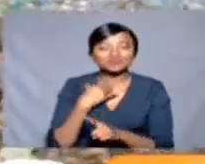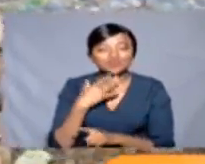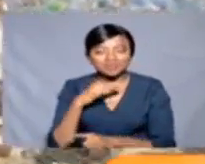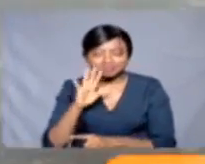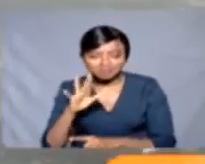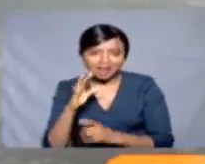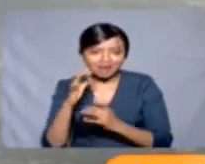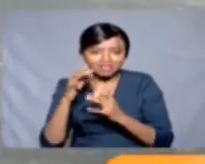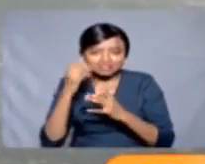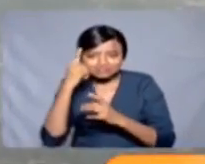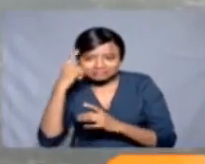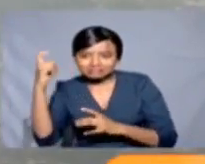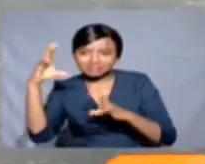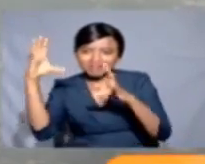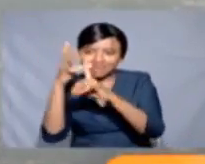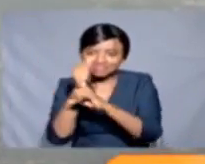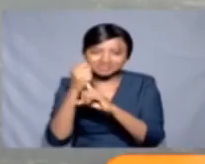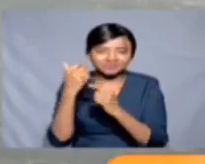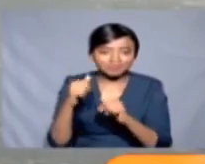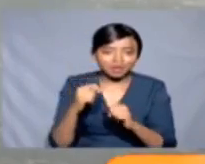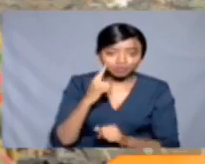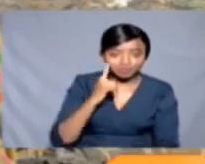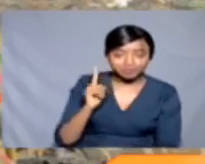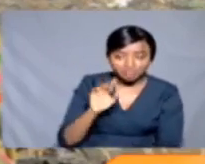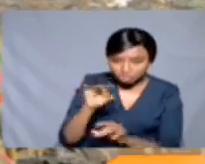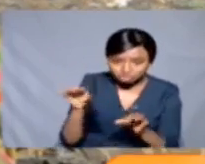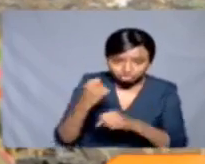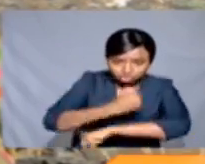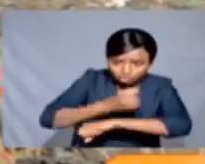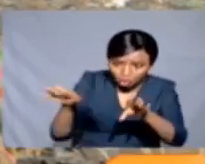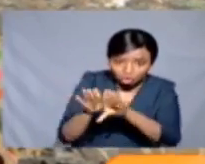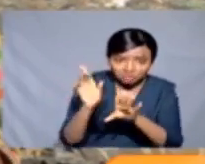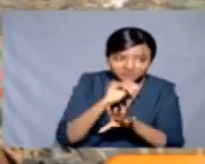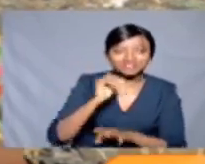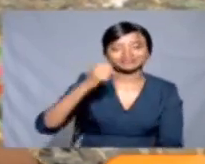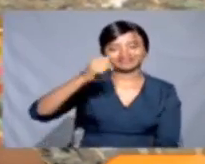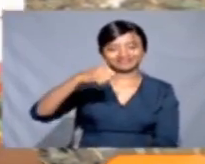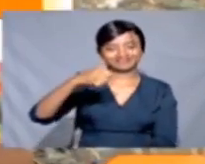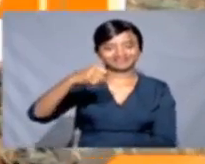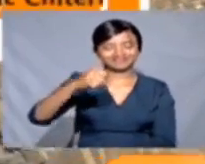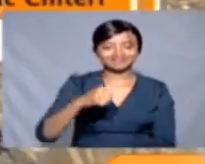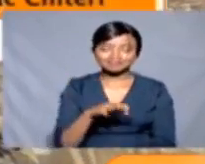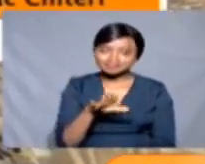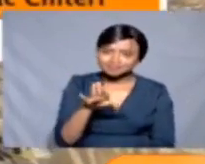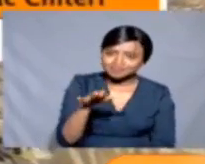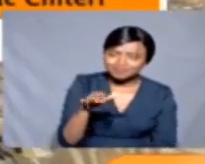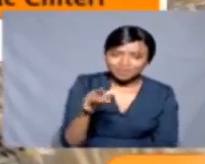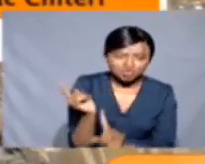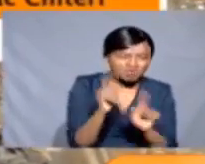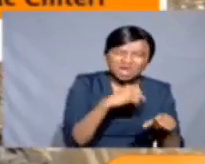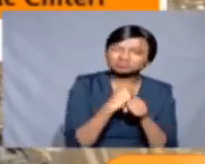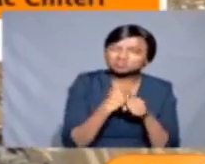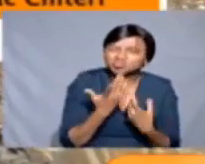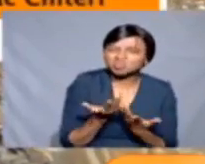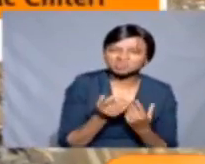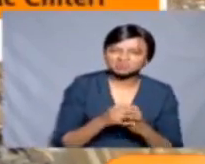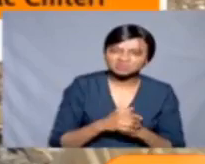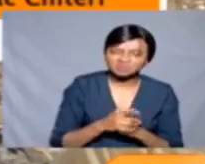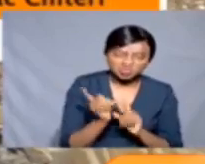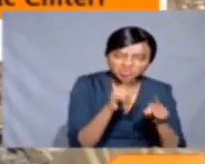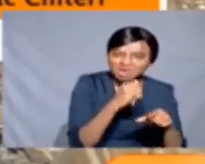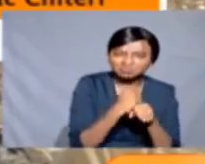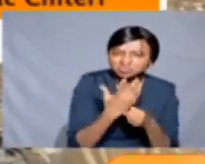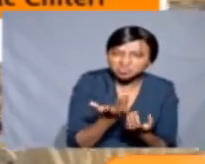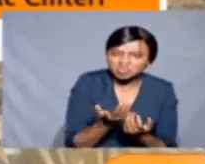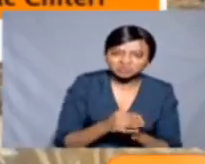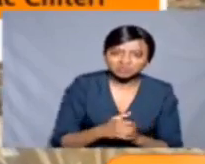his academic dreams. Umefunga shule? Yes. Ah. So umekuja hapa kufanya nini? Umekuja